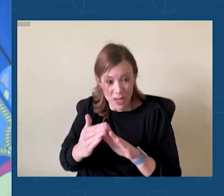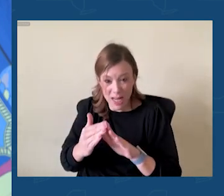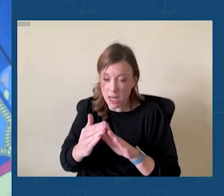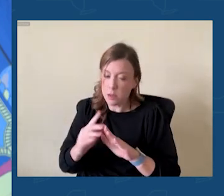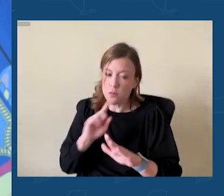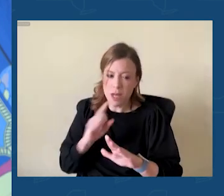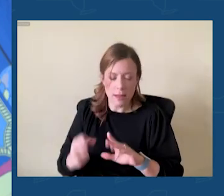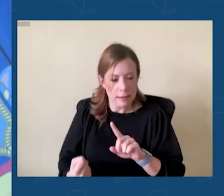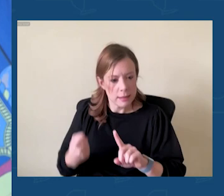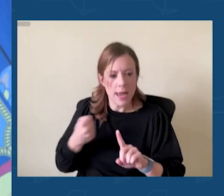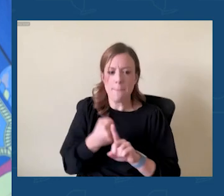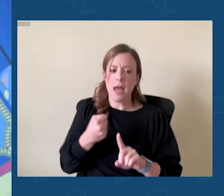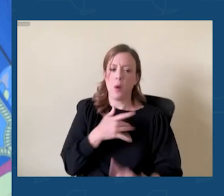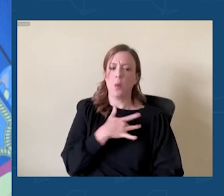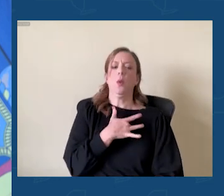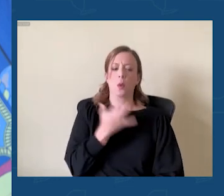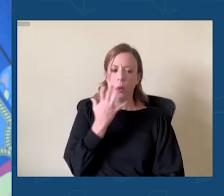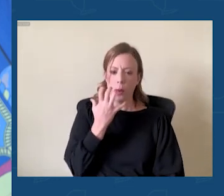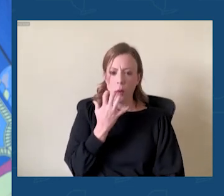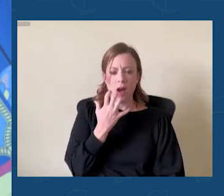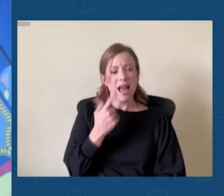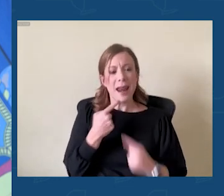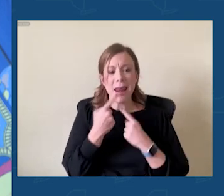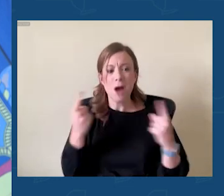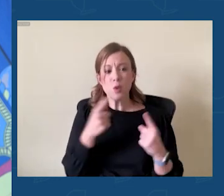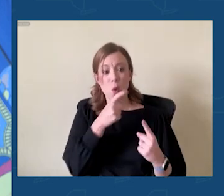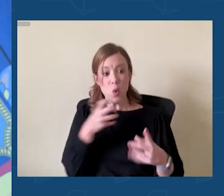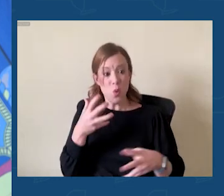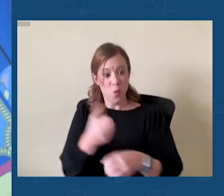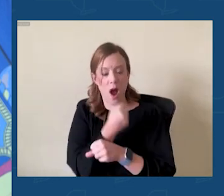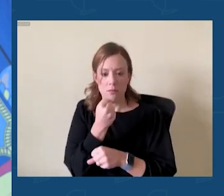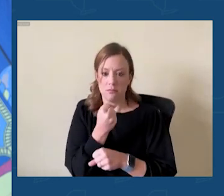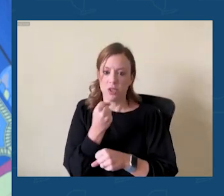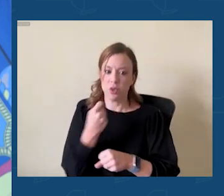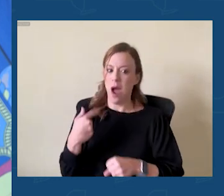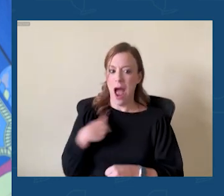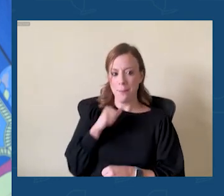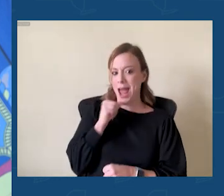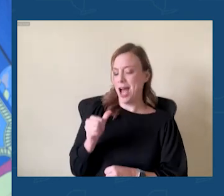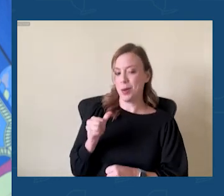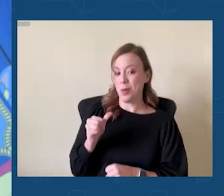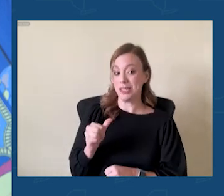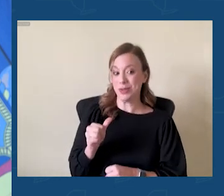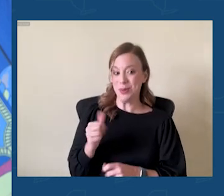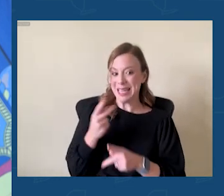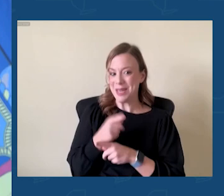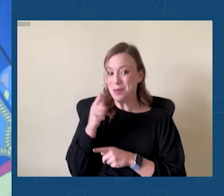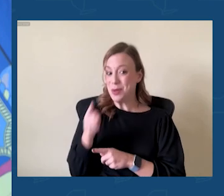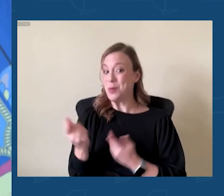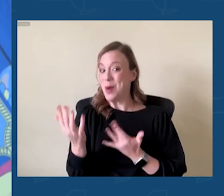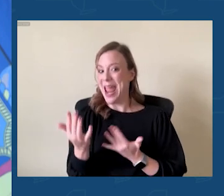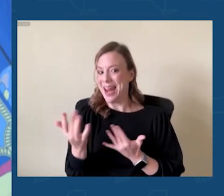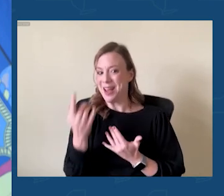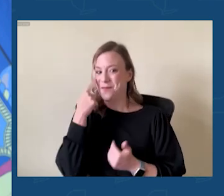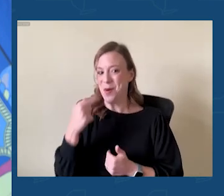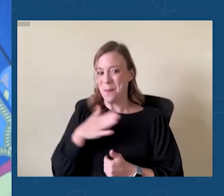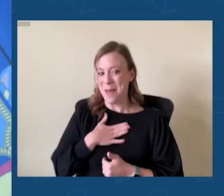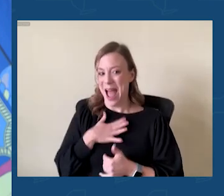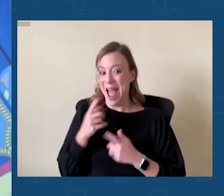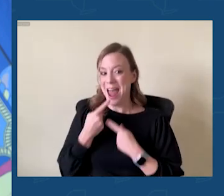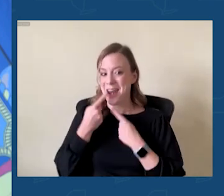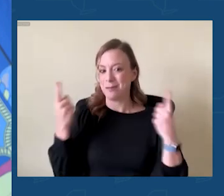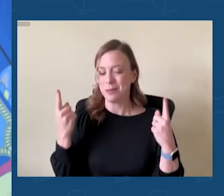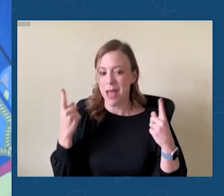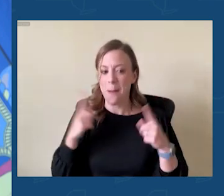is to make these announcements. And so I won't keep you waiting much longer, but I do know that the Downtown Revitalization Initiative and the New